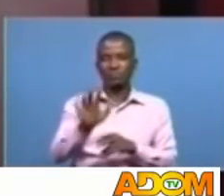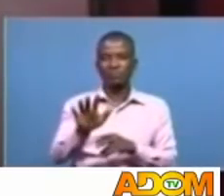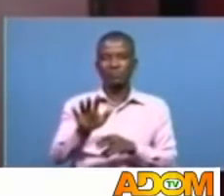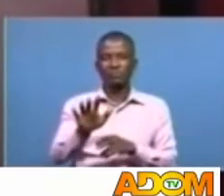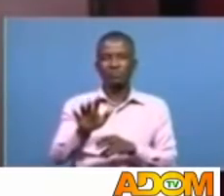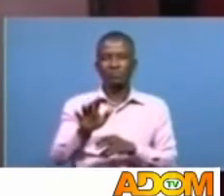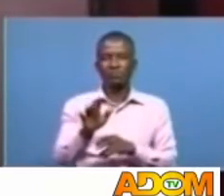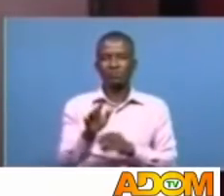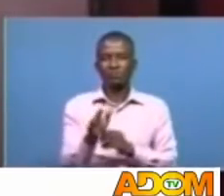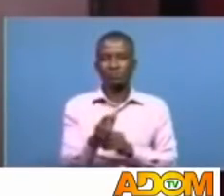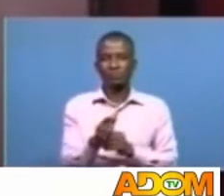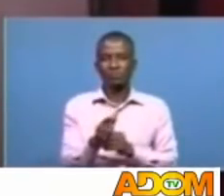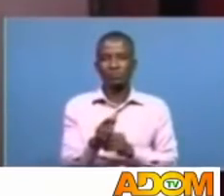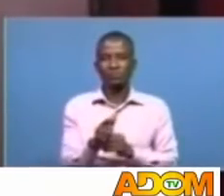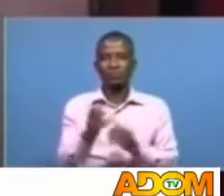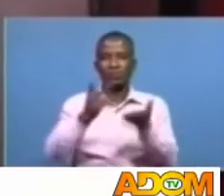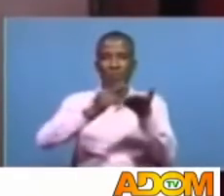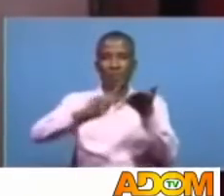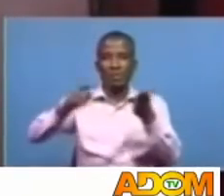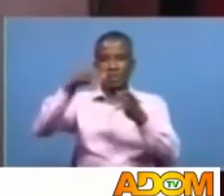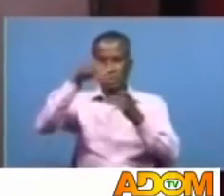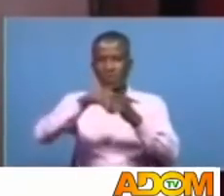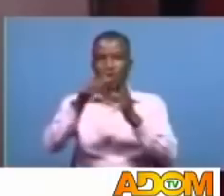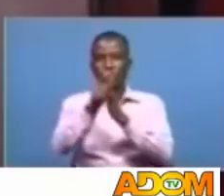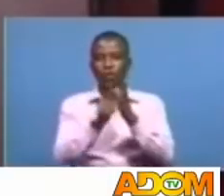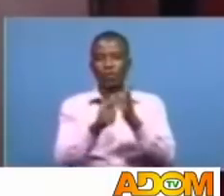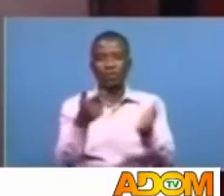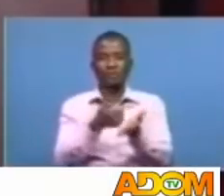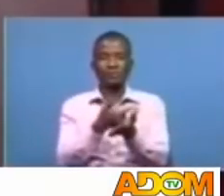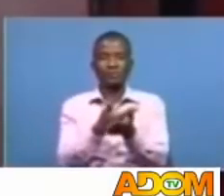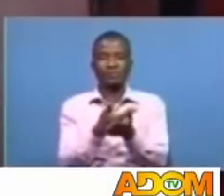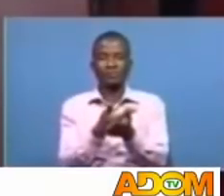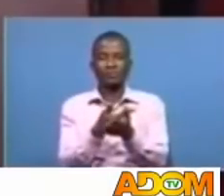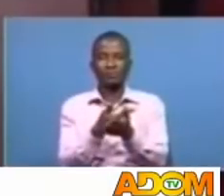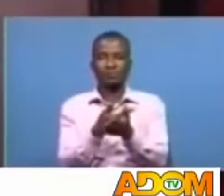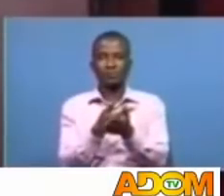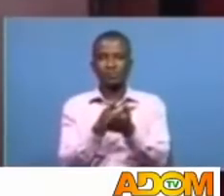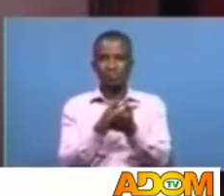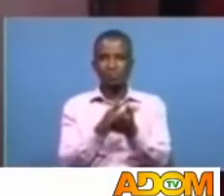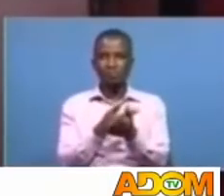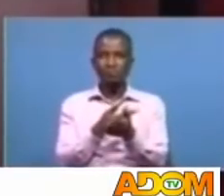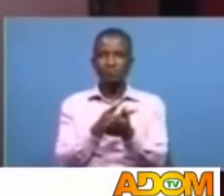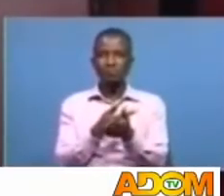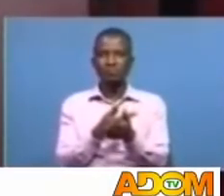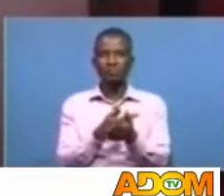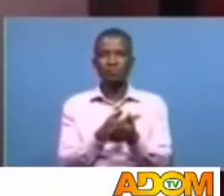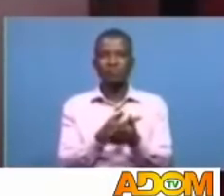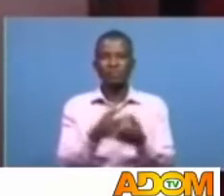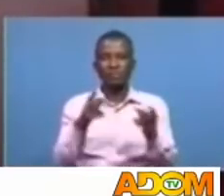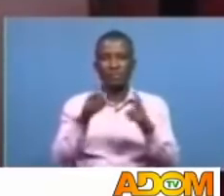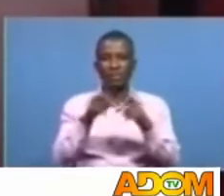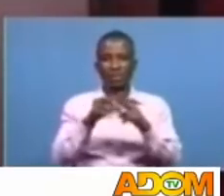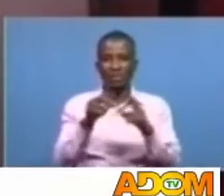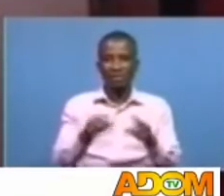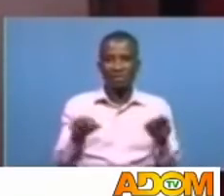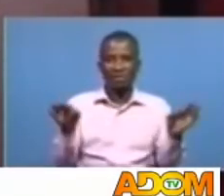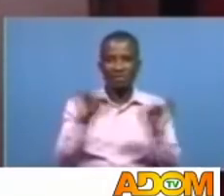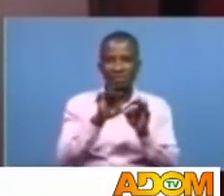is part of the laws of Ghana. So it is because of